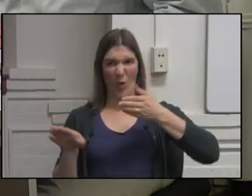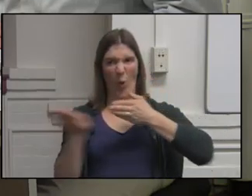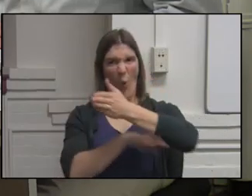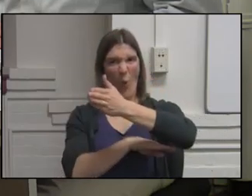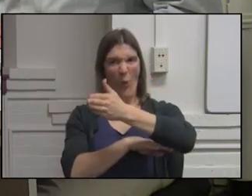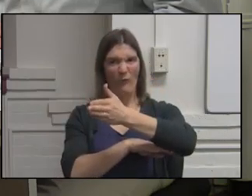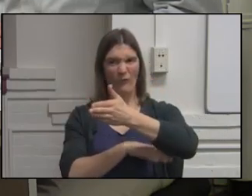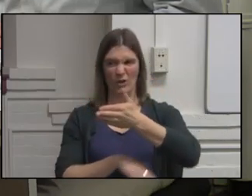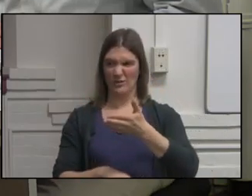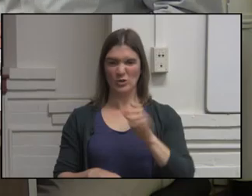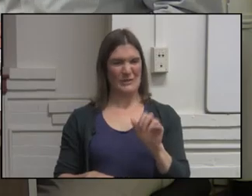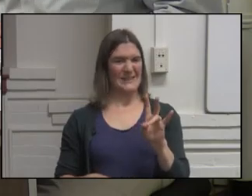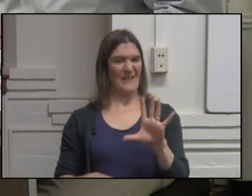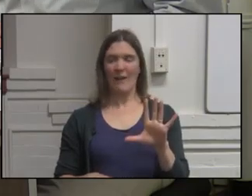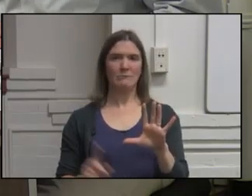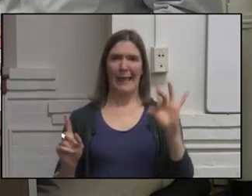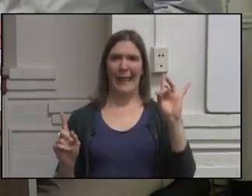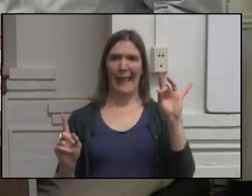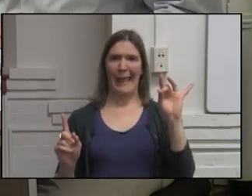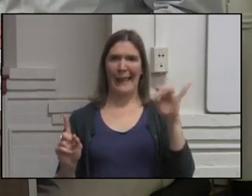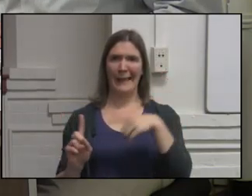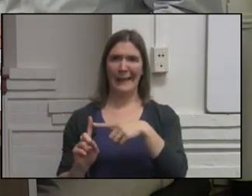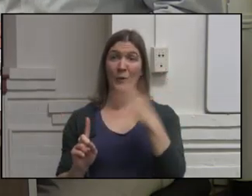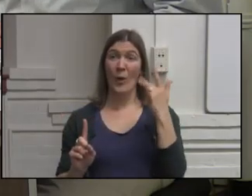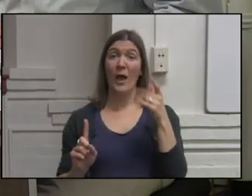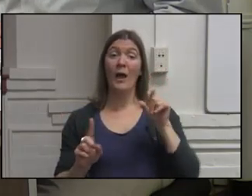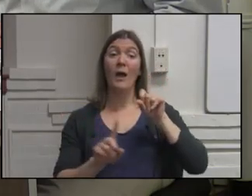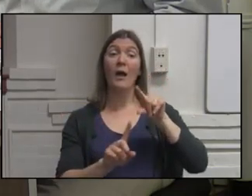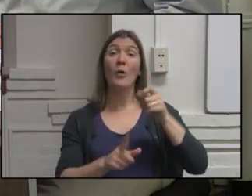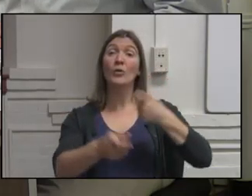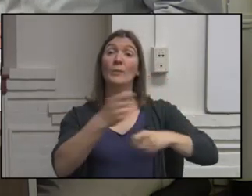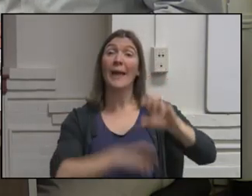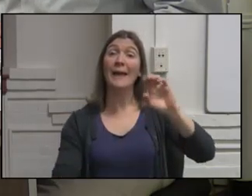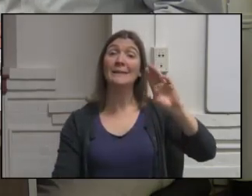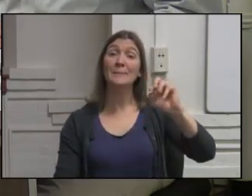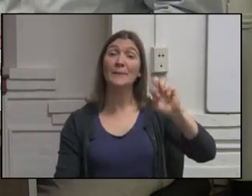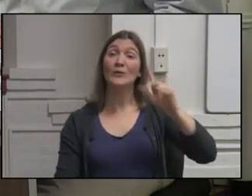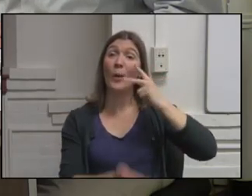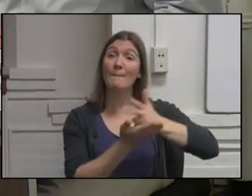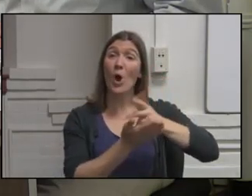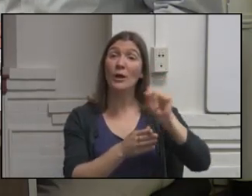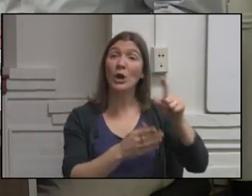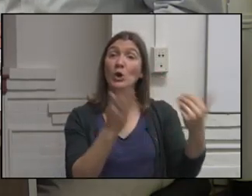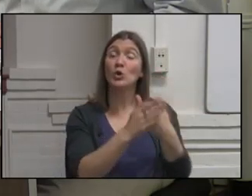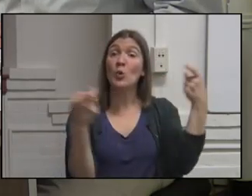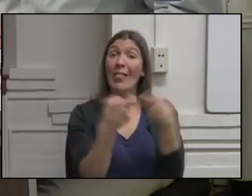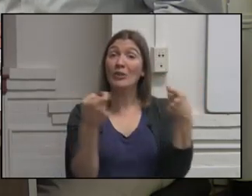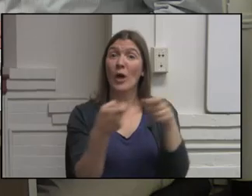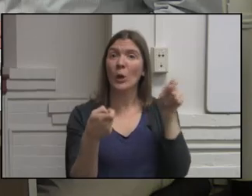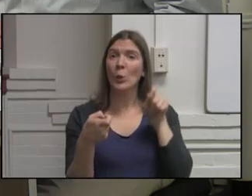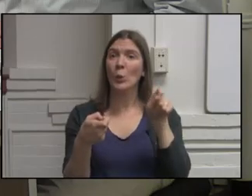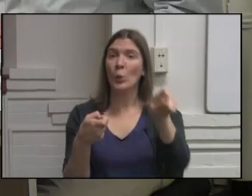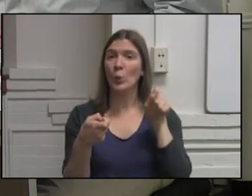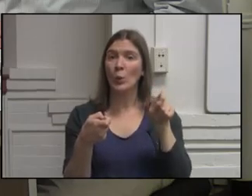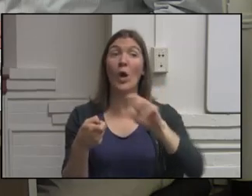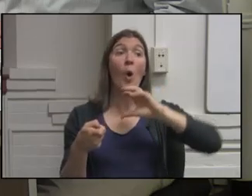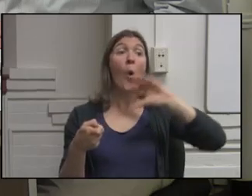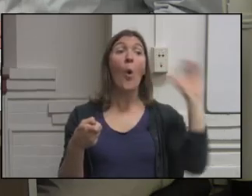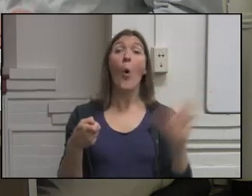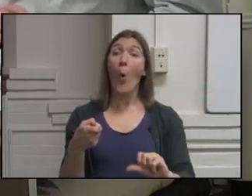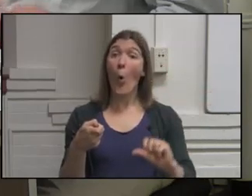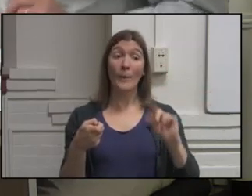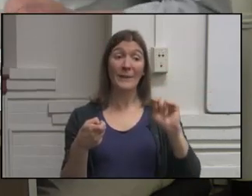budget is primarily due to the meters that were replaced. And the old meters were not fully